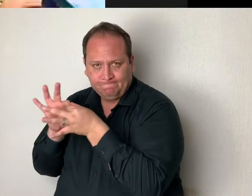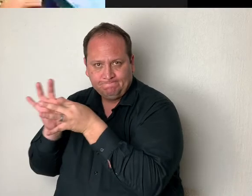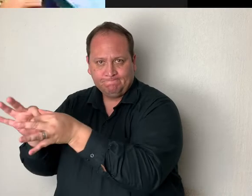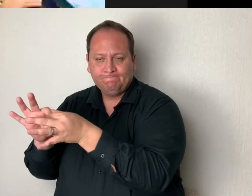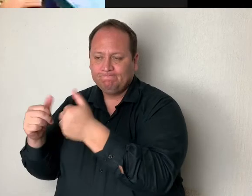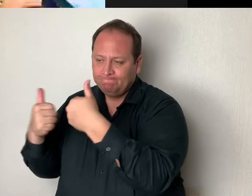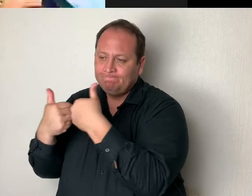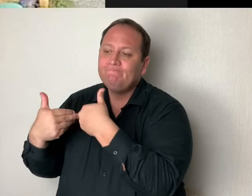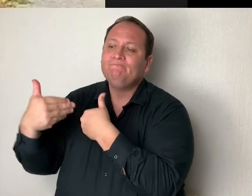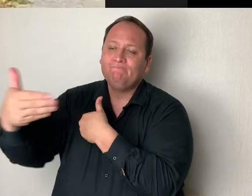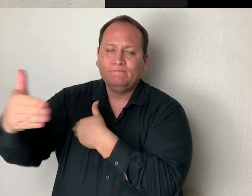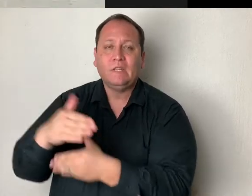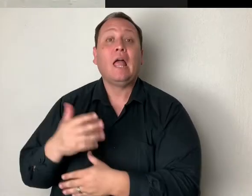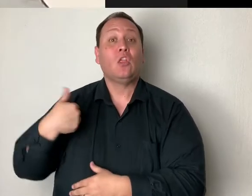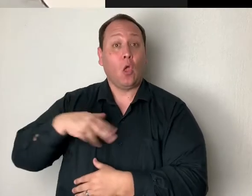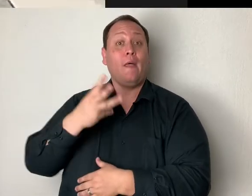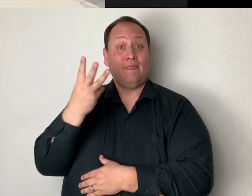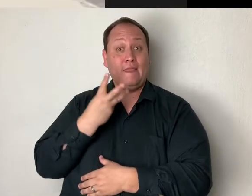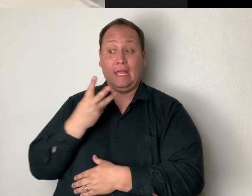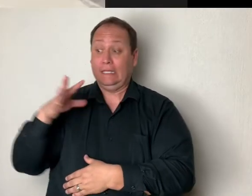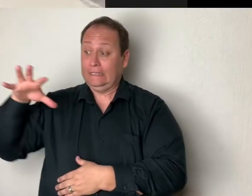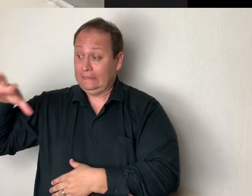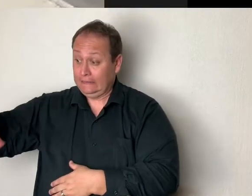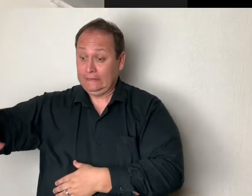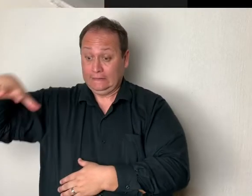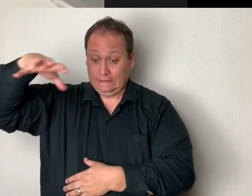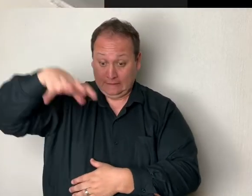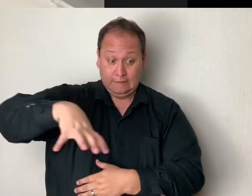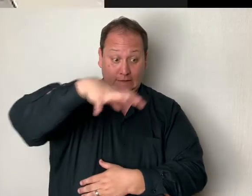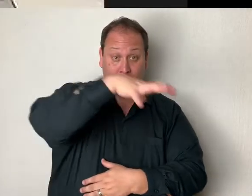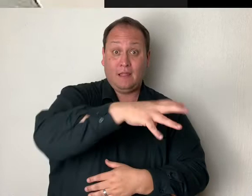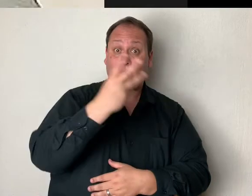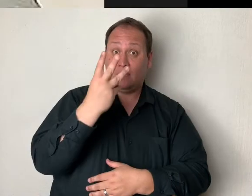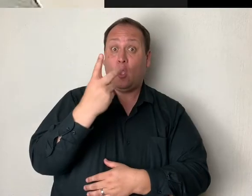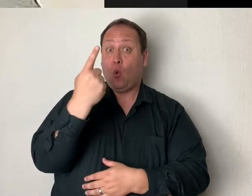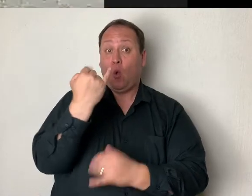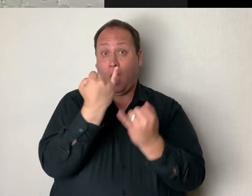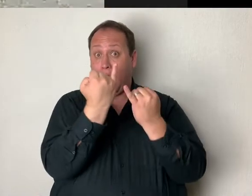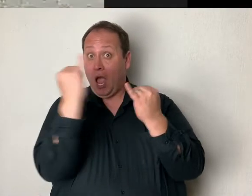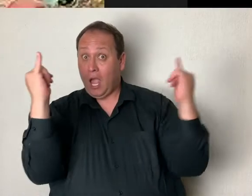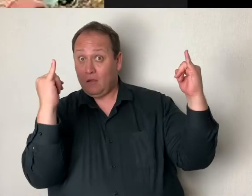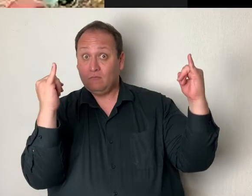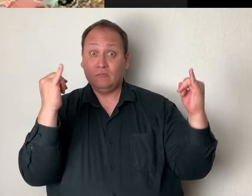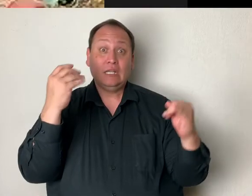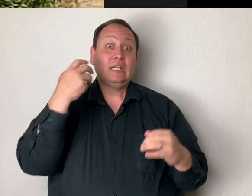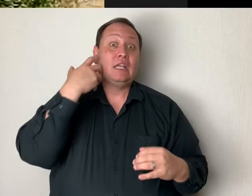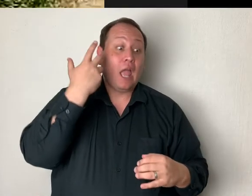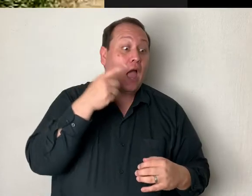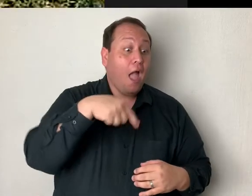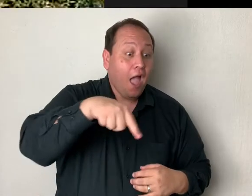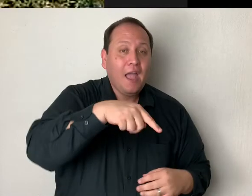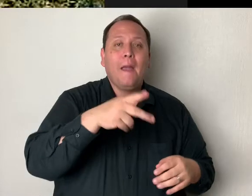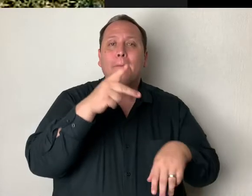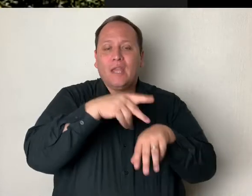3 binational circles, including a wish garden where people can write wishes on rocks. And